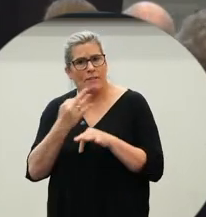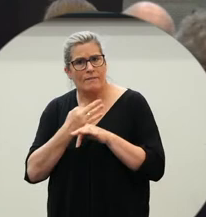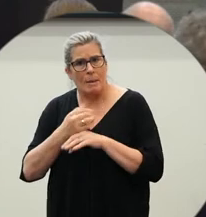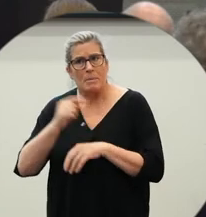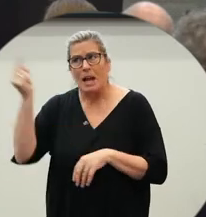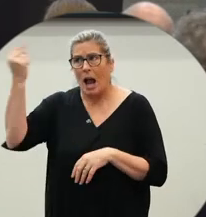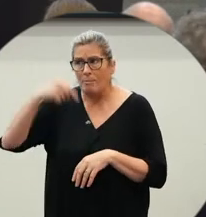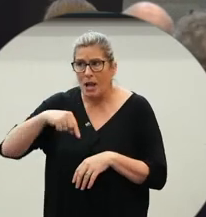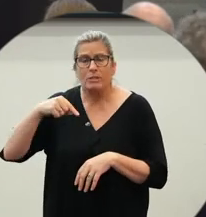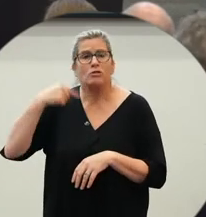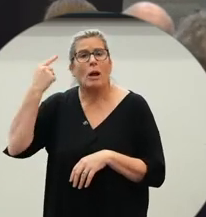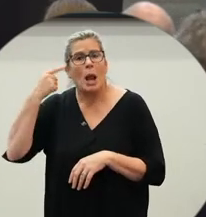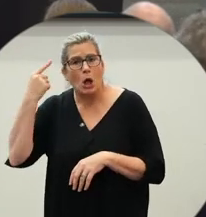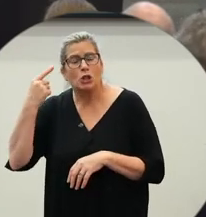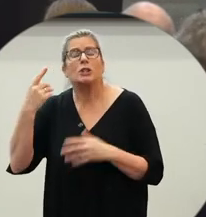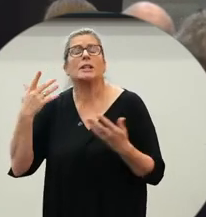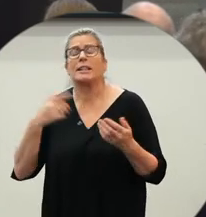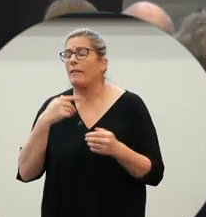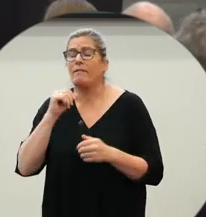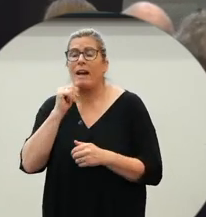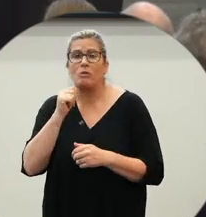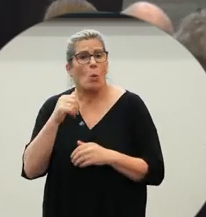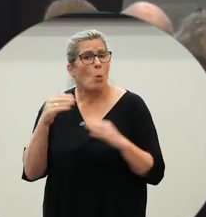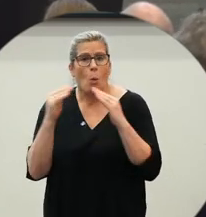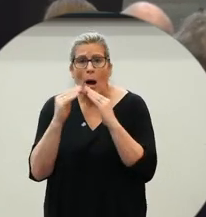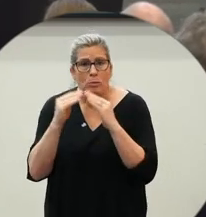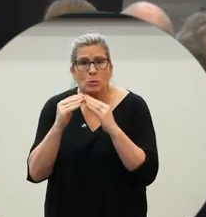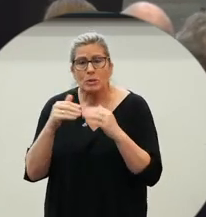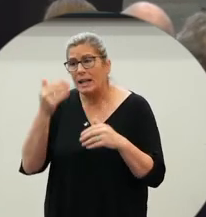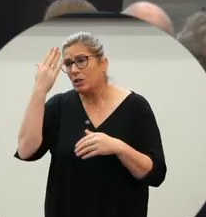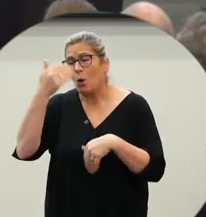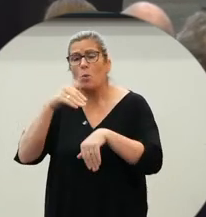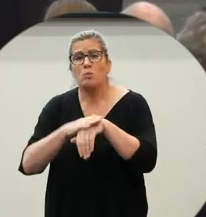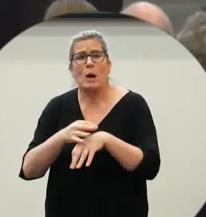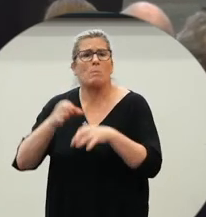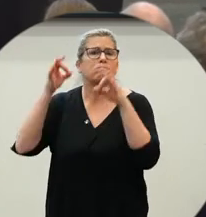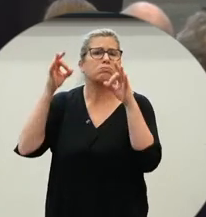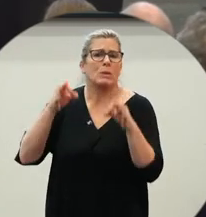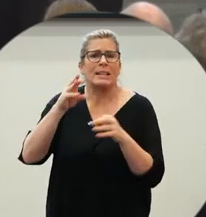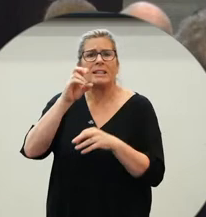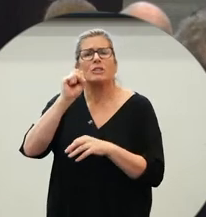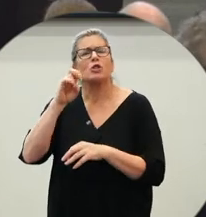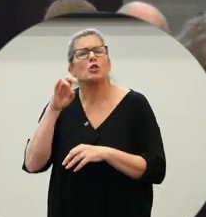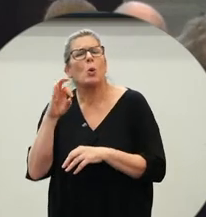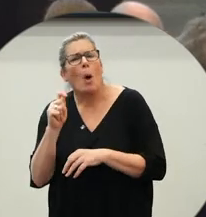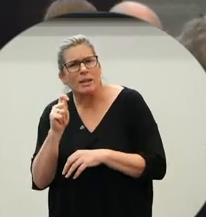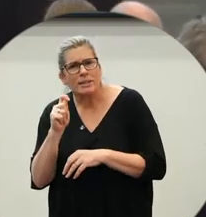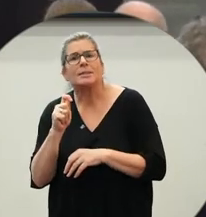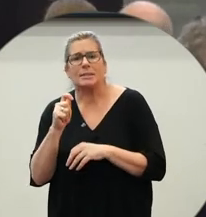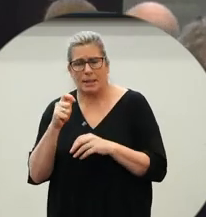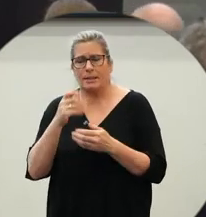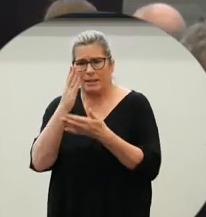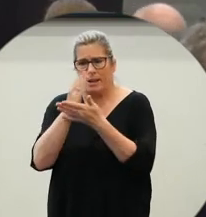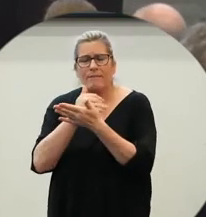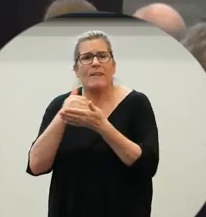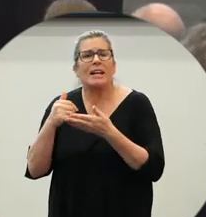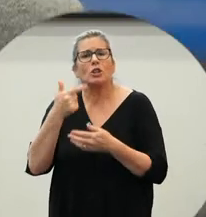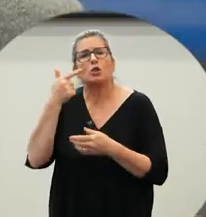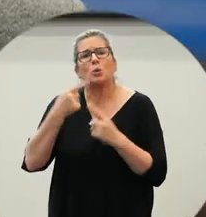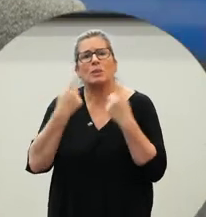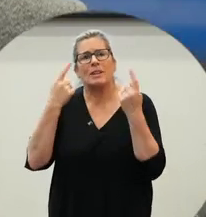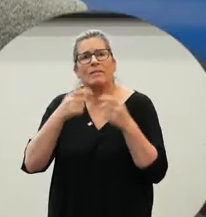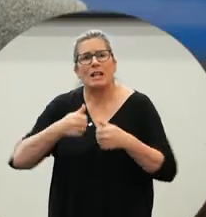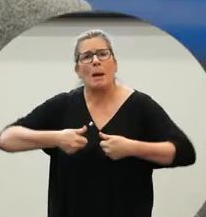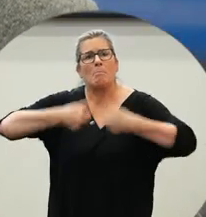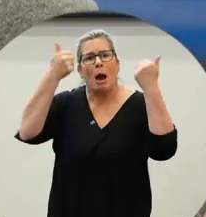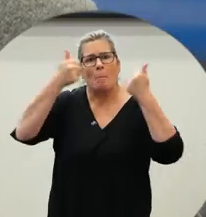down to London, and they had nowhere to stay. So they knew where there was an excellent squat that was divided into kind of two apartments within the same house.